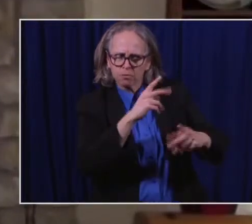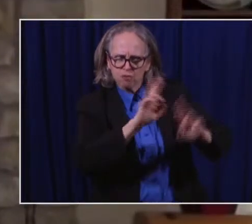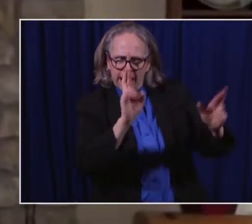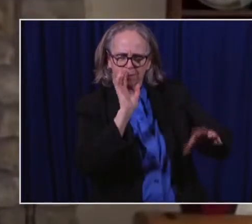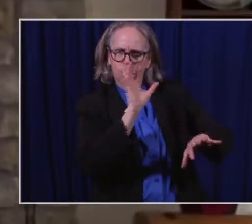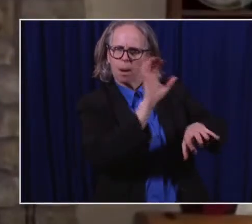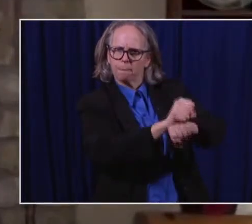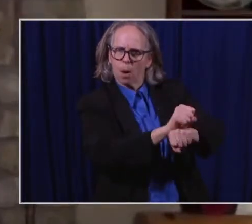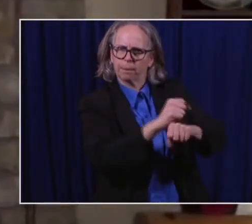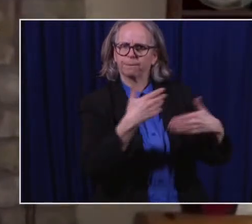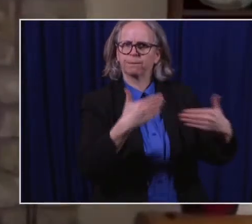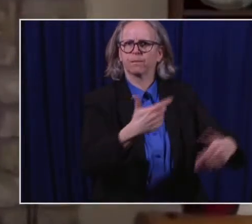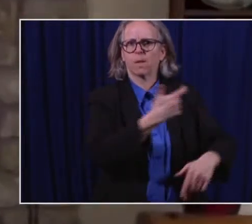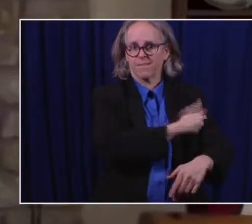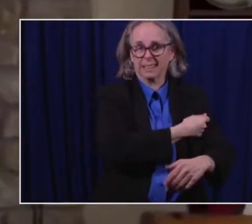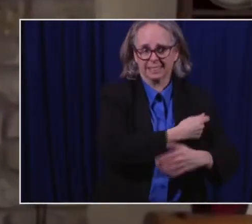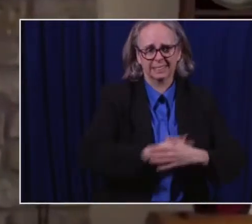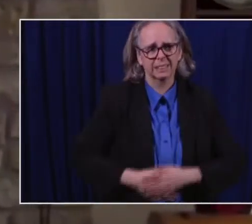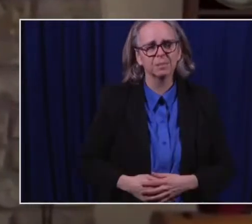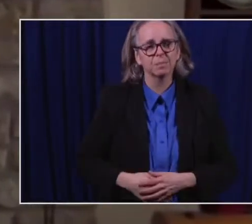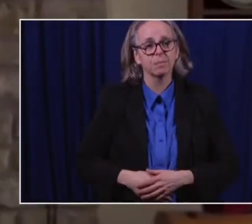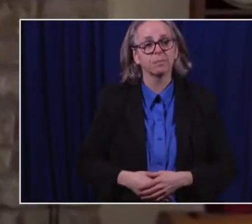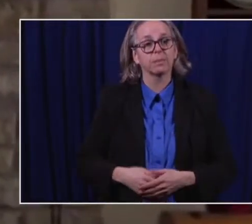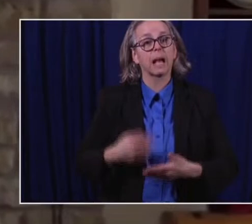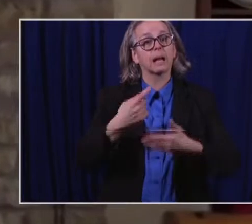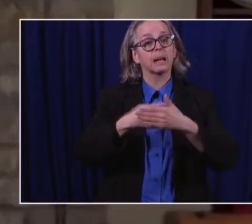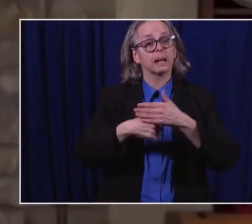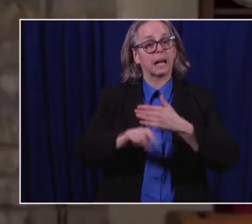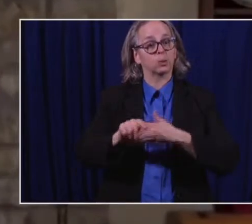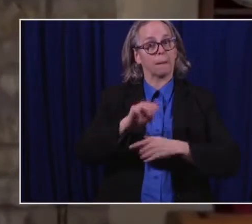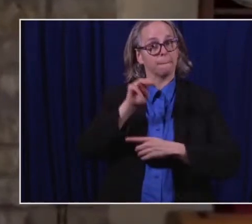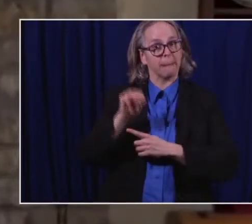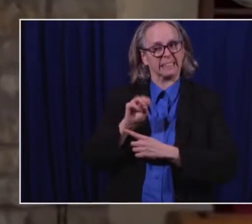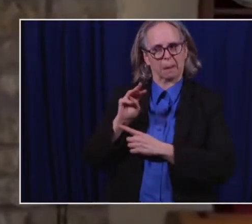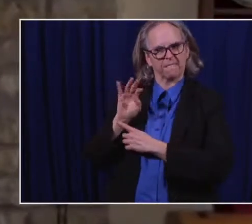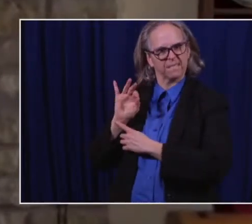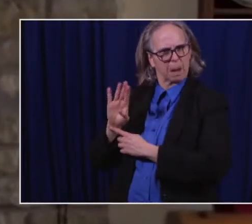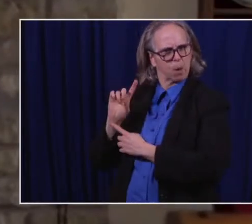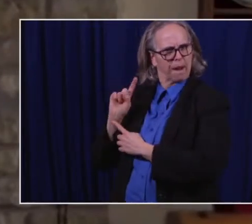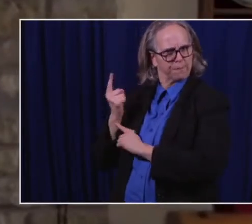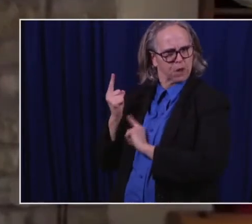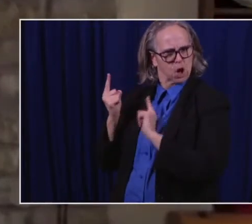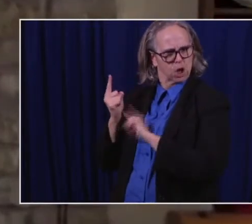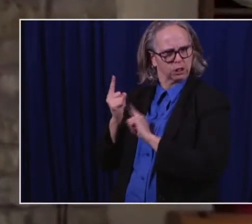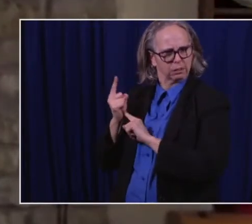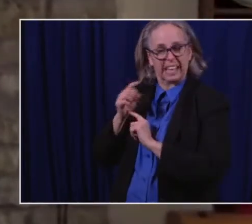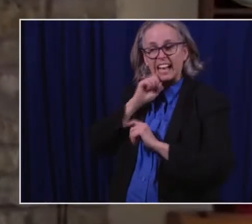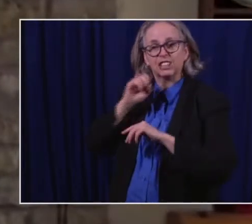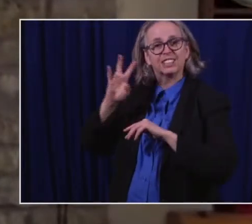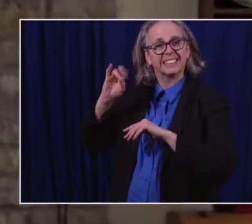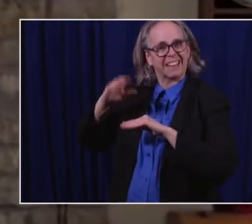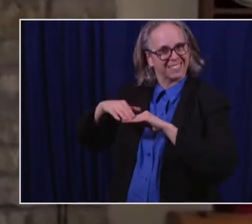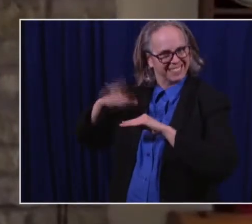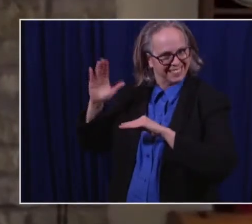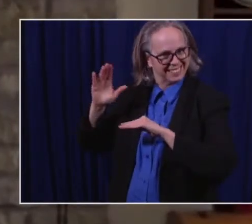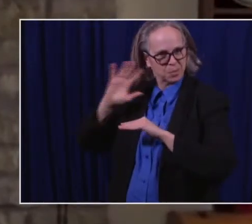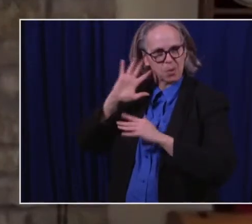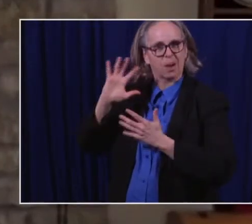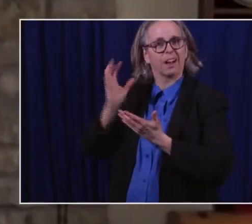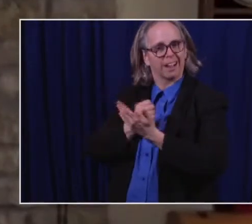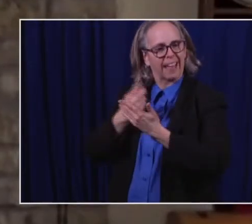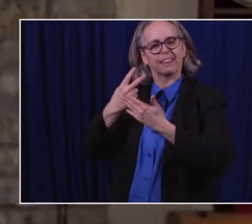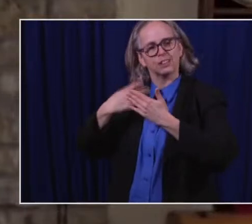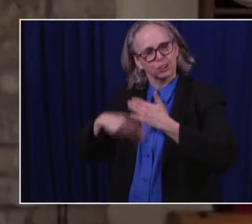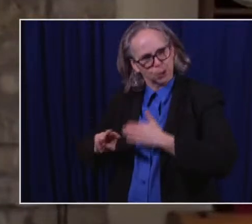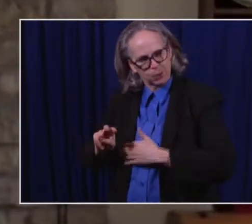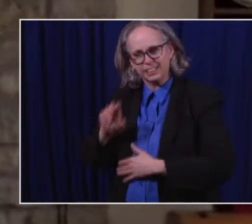Monday, February 1st, we'll go to Ohioans 70 and older, and a week from there we'll be at 65, and then we will hold it